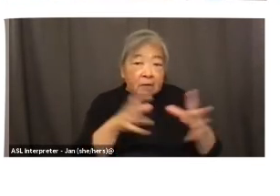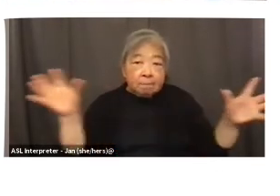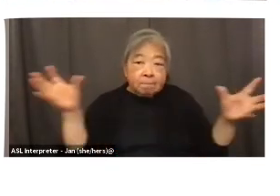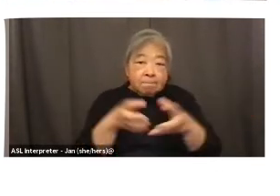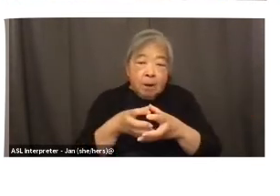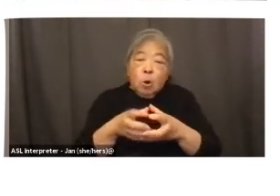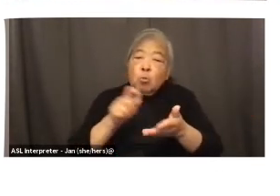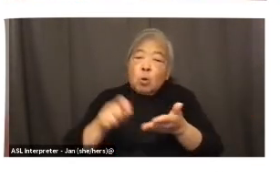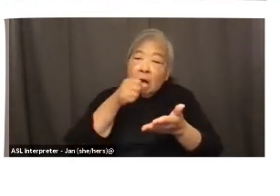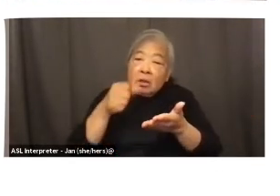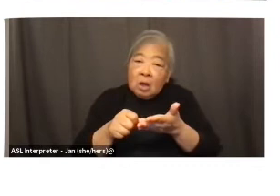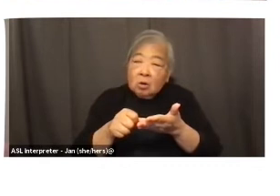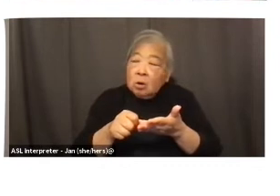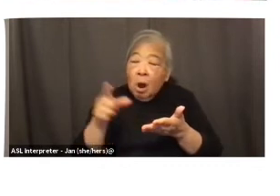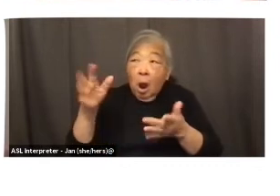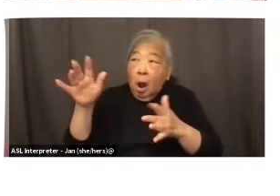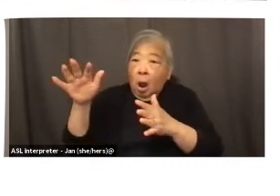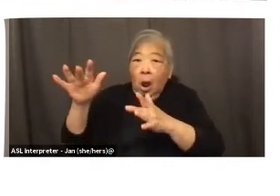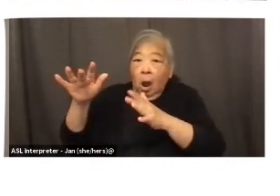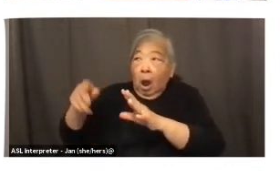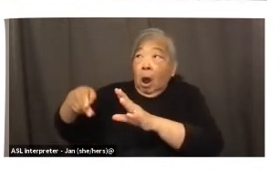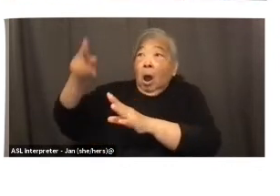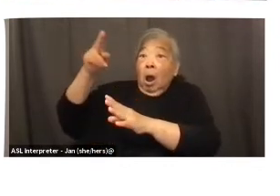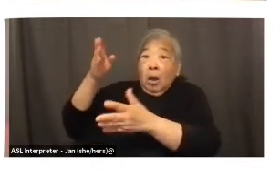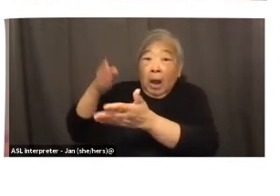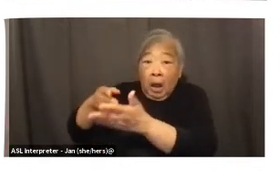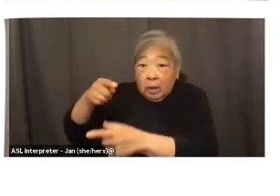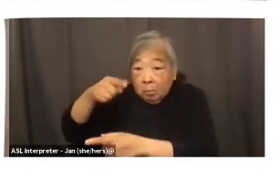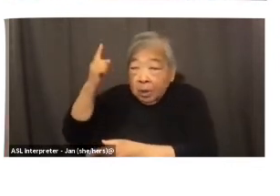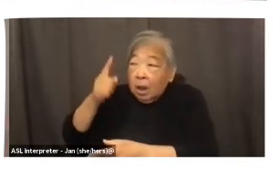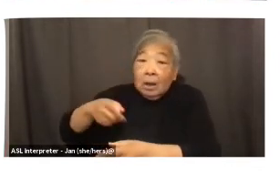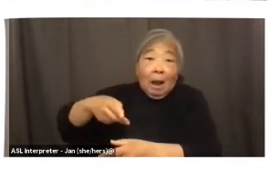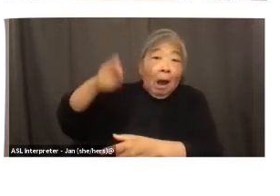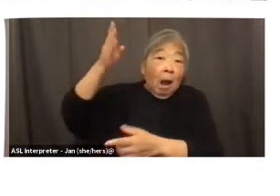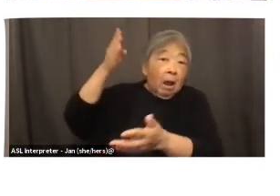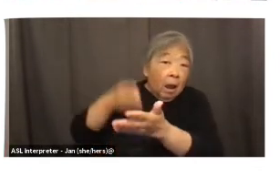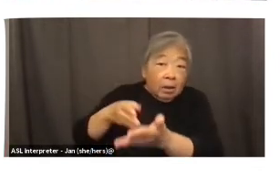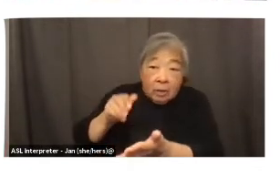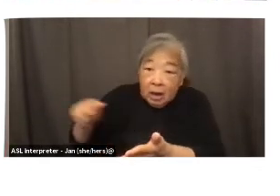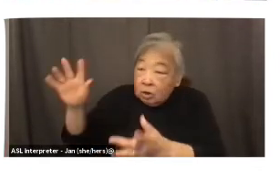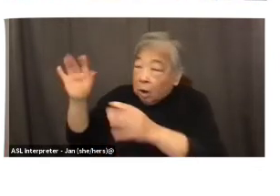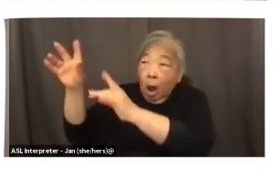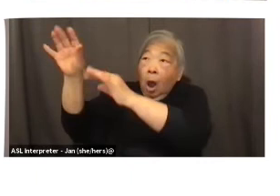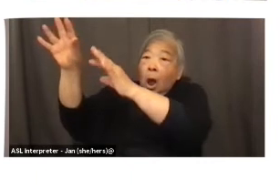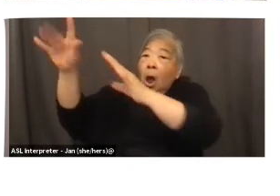letter in the midst of heightened anti-Black and anti-Asian racism over the last 18, 19 months.